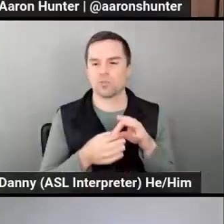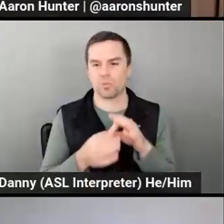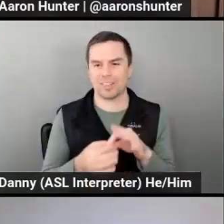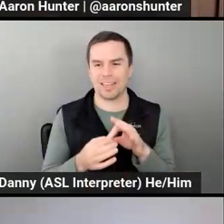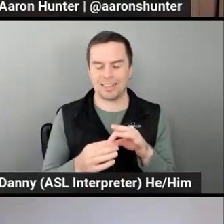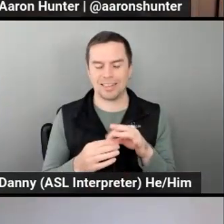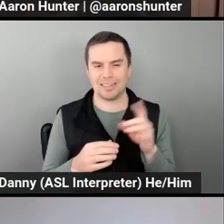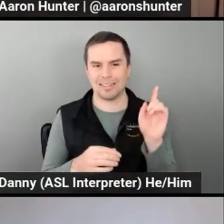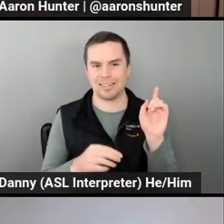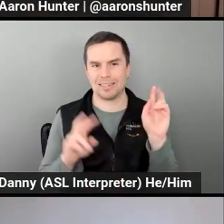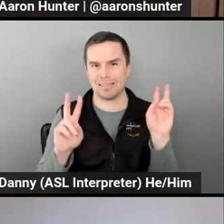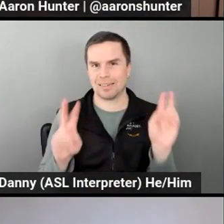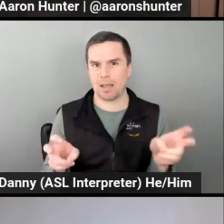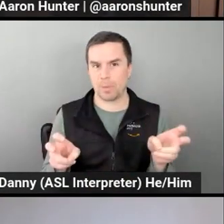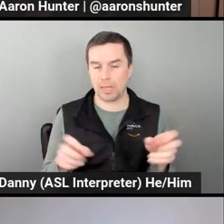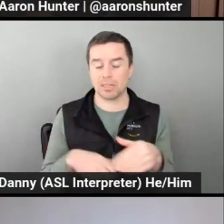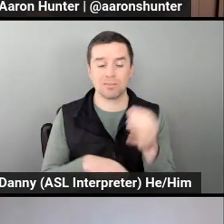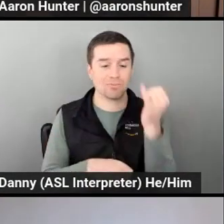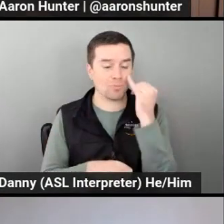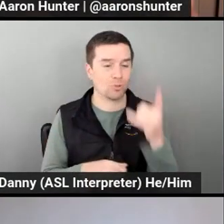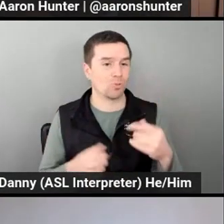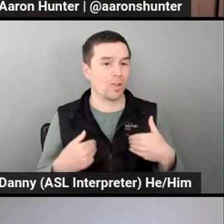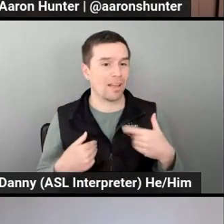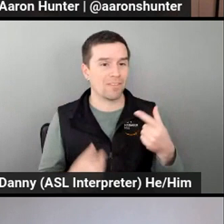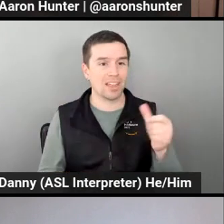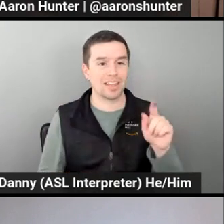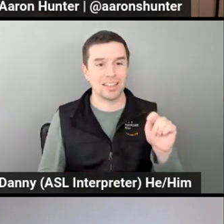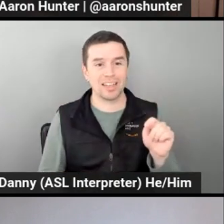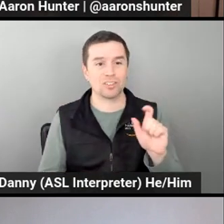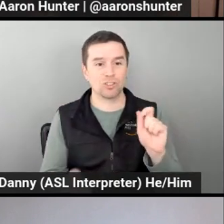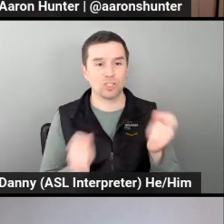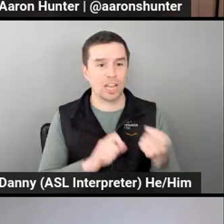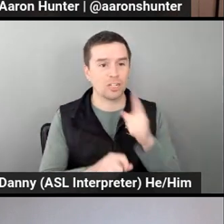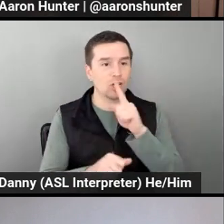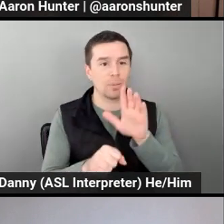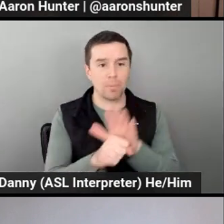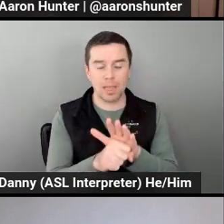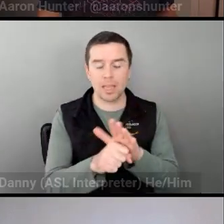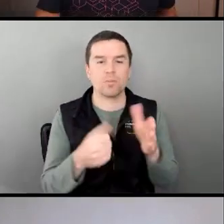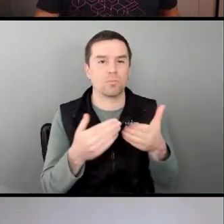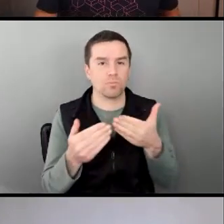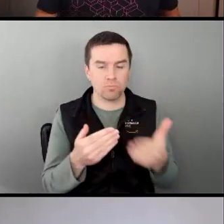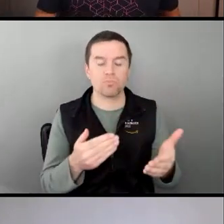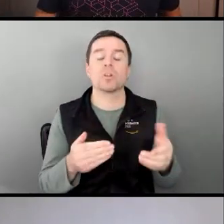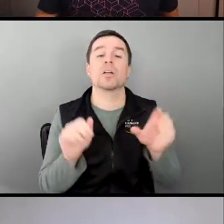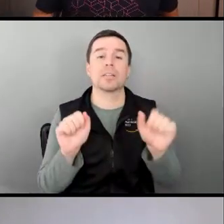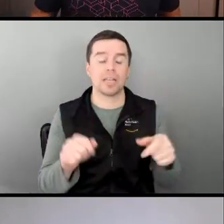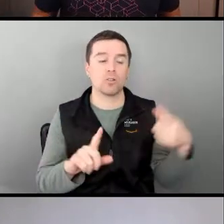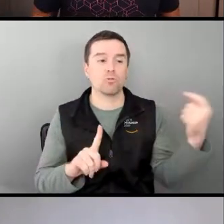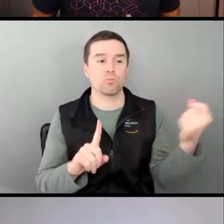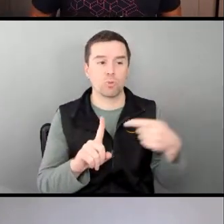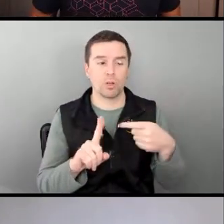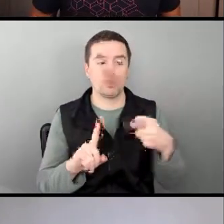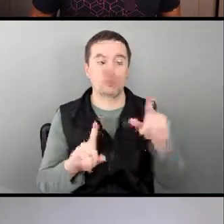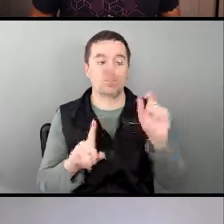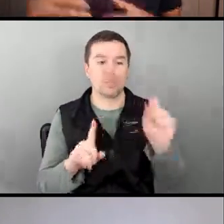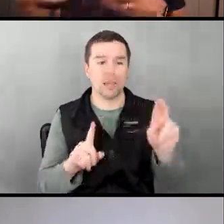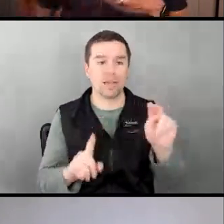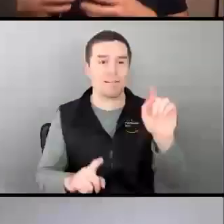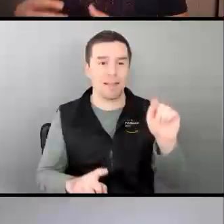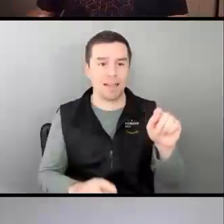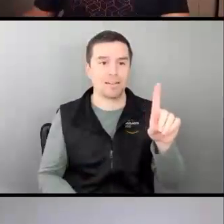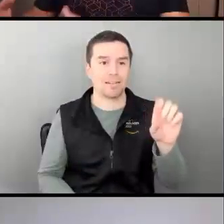topic. Let's say you have some kind of get change or a commit or something. Can you trigger this .NET refactoring dashboard